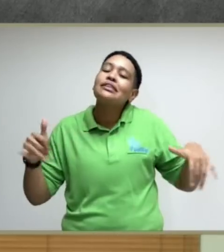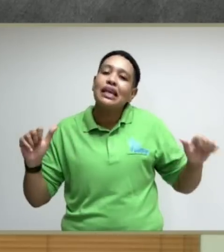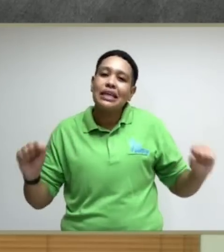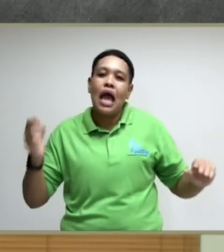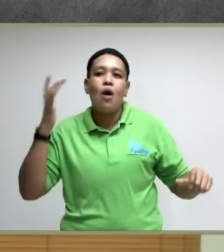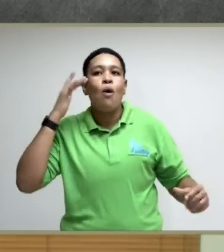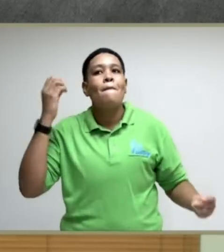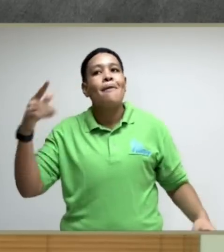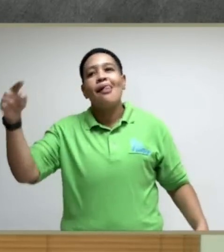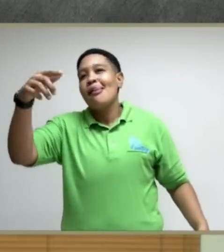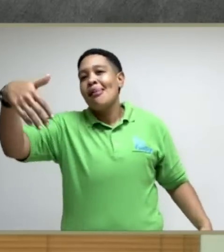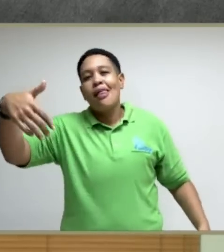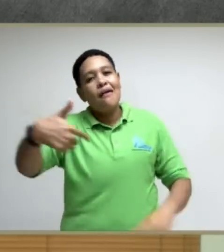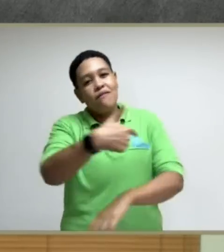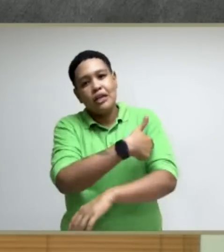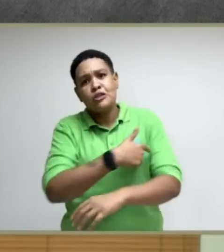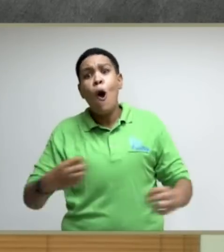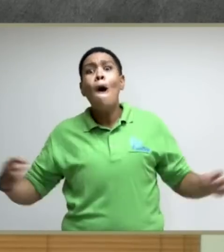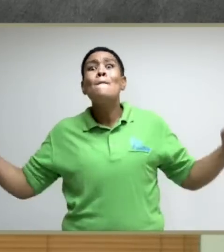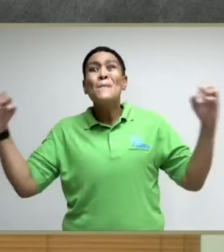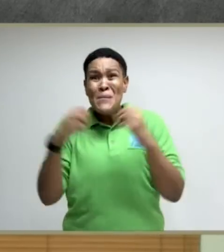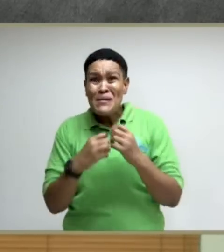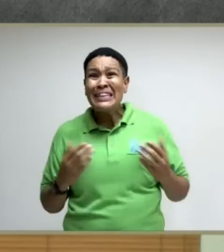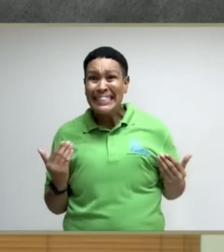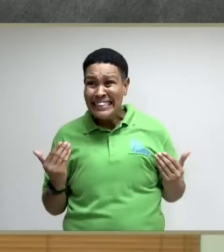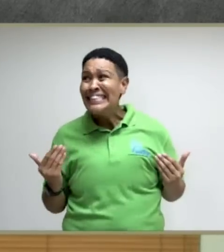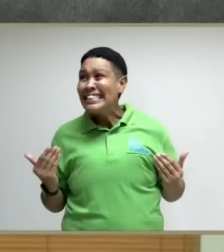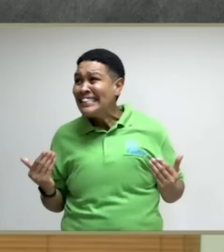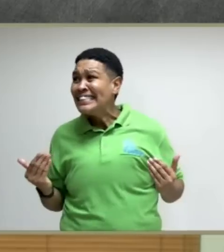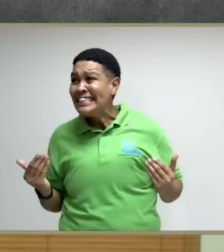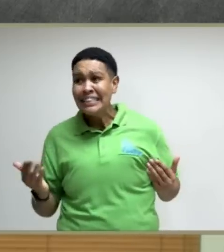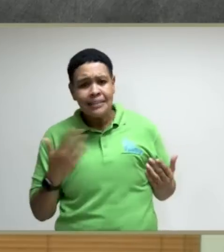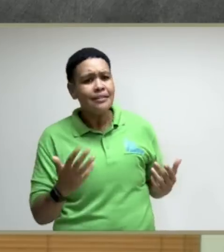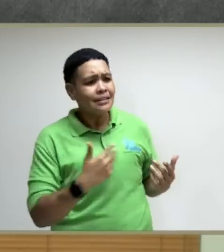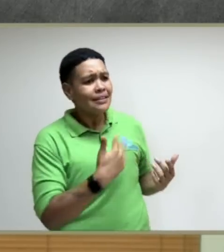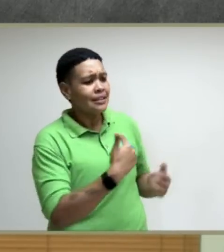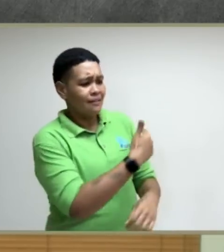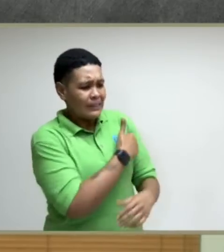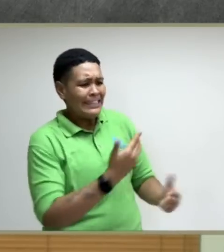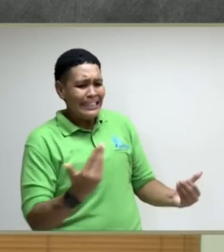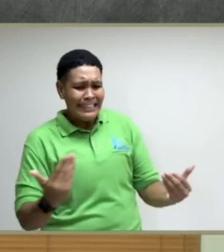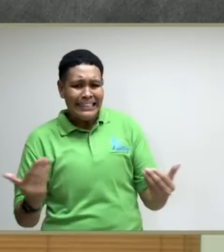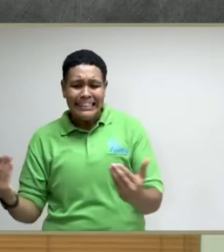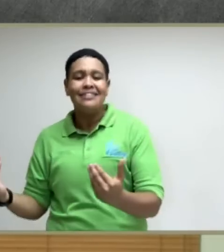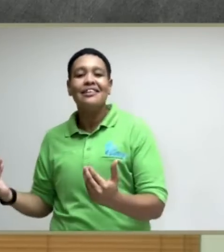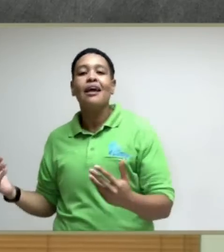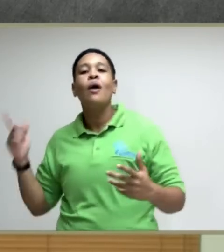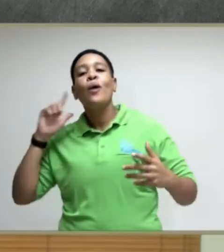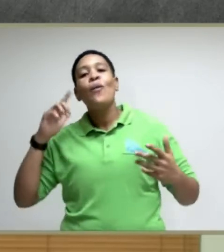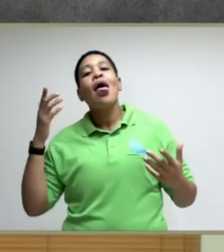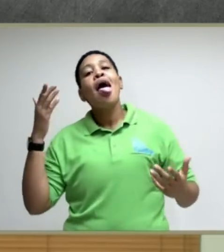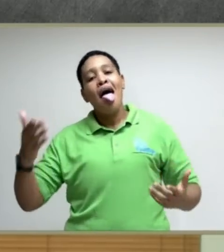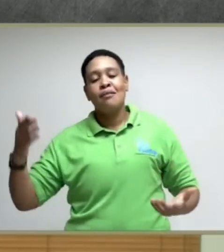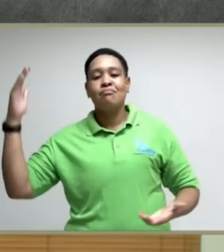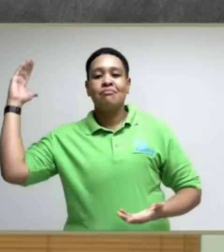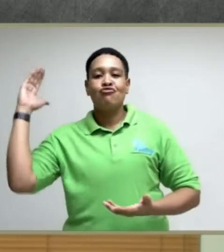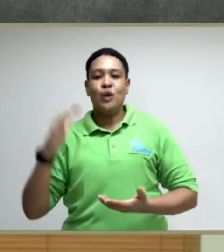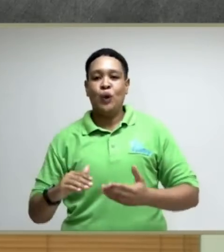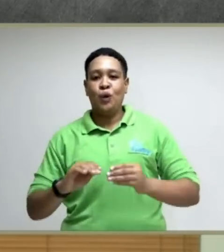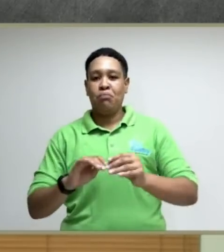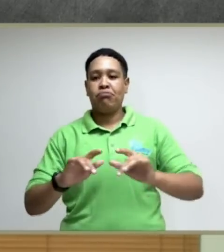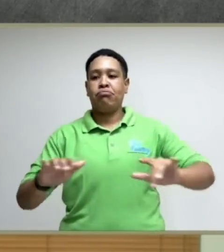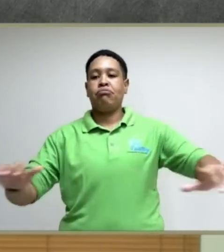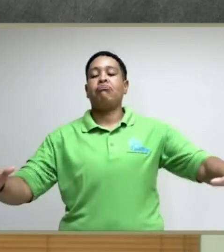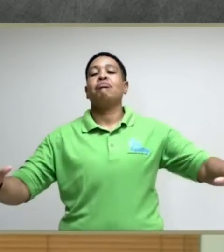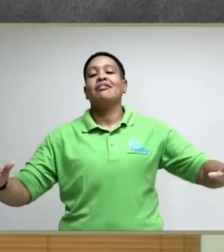need to get our vaccination level up, which everyone can play a part in, and we need to get the spread down, which you can do